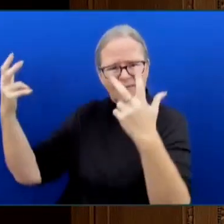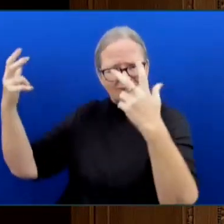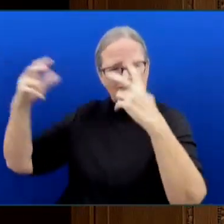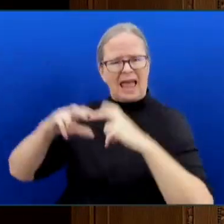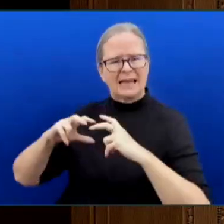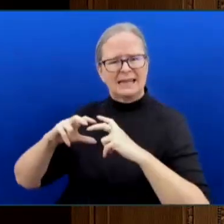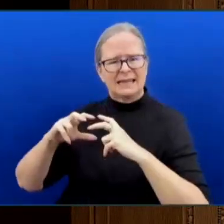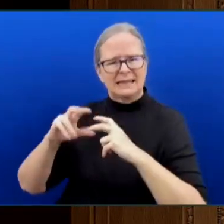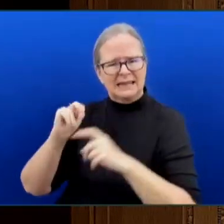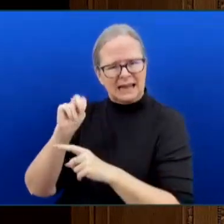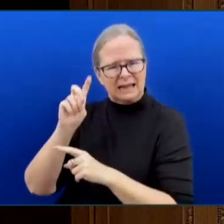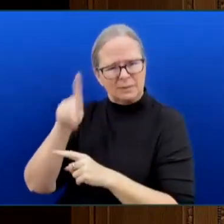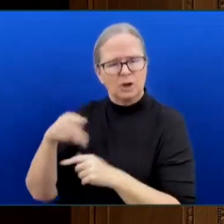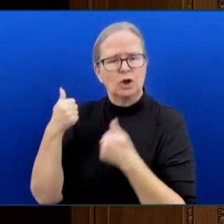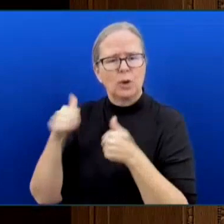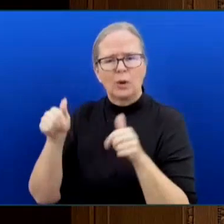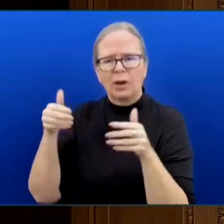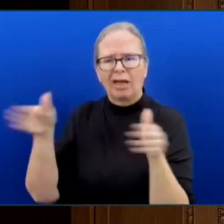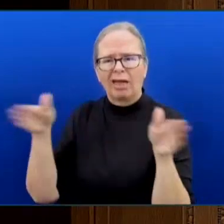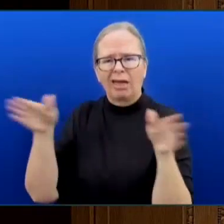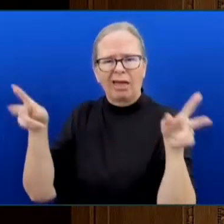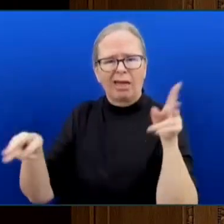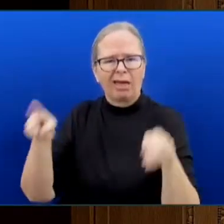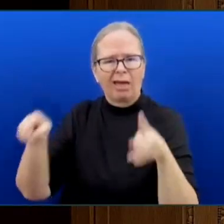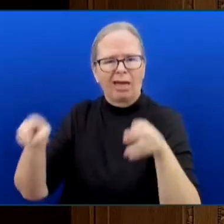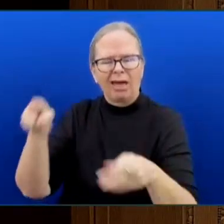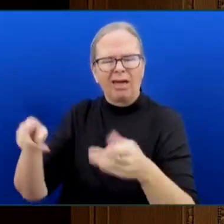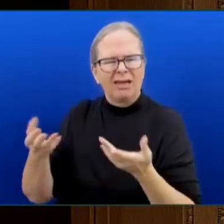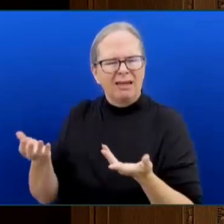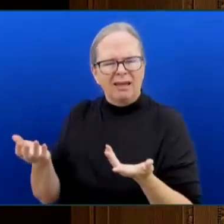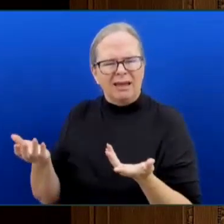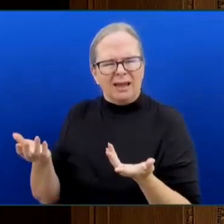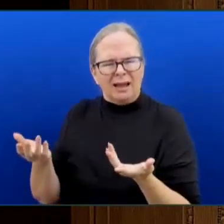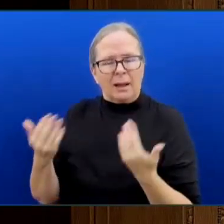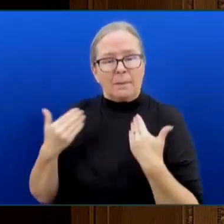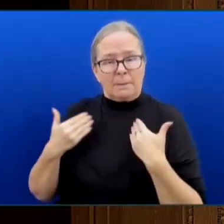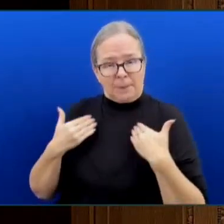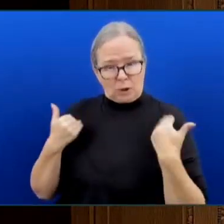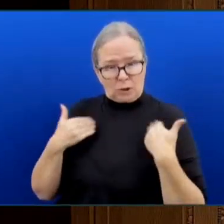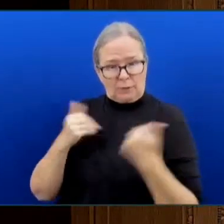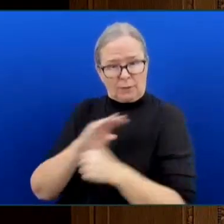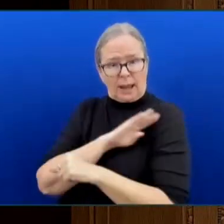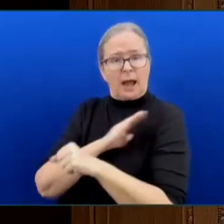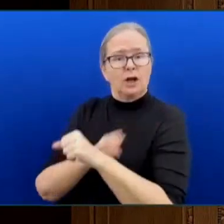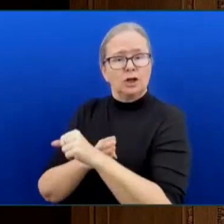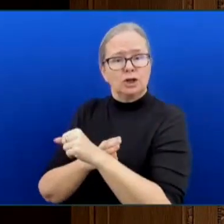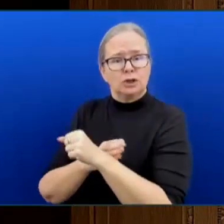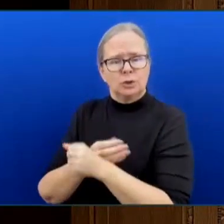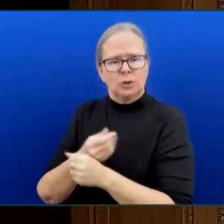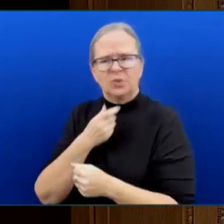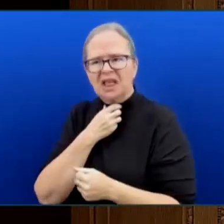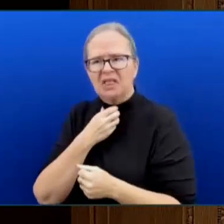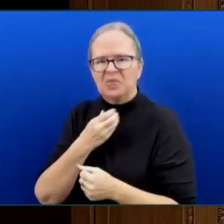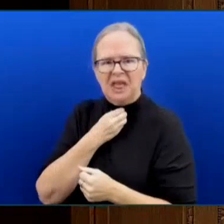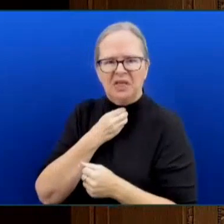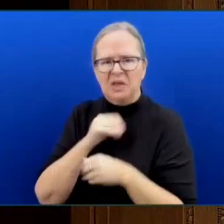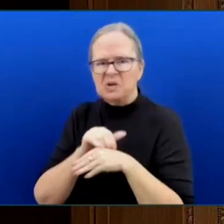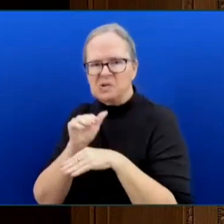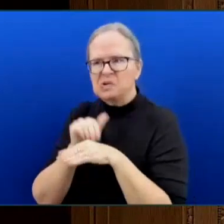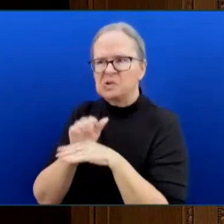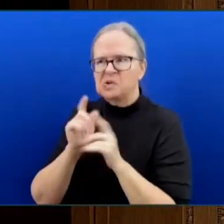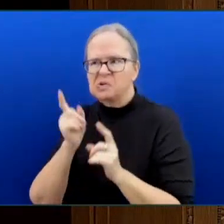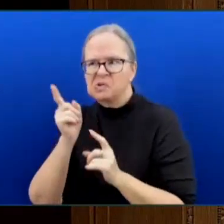And the Minister of Energy is developing strategies to threaten them. So the question, to threaten them to downsize their